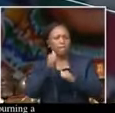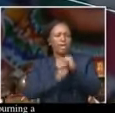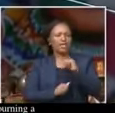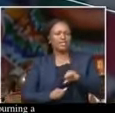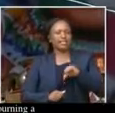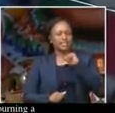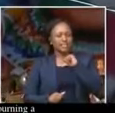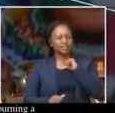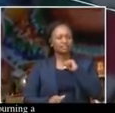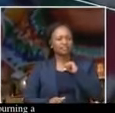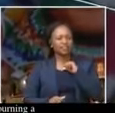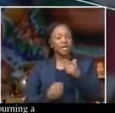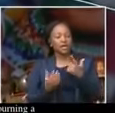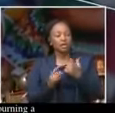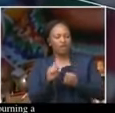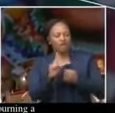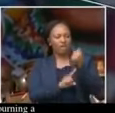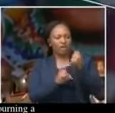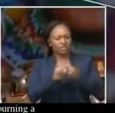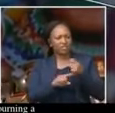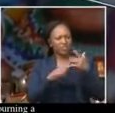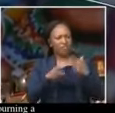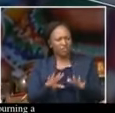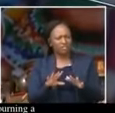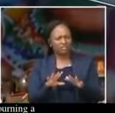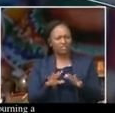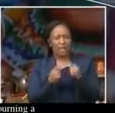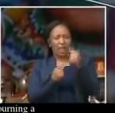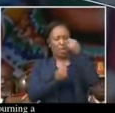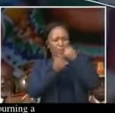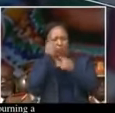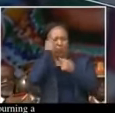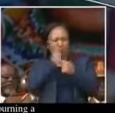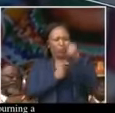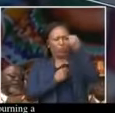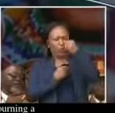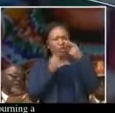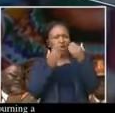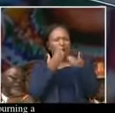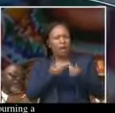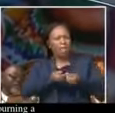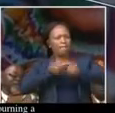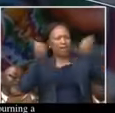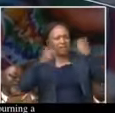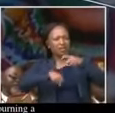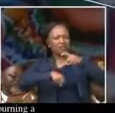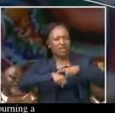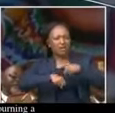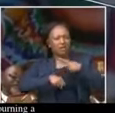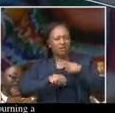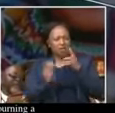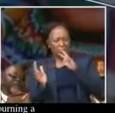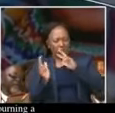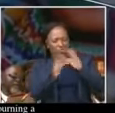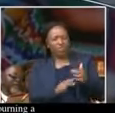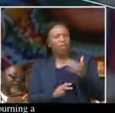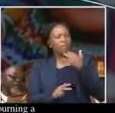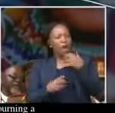dignity. In this fight, you were persecuted by the apartheid regime and disowned by your